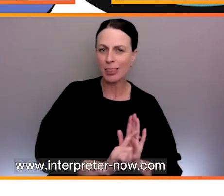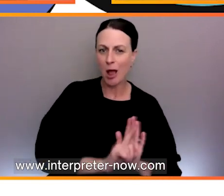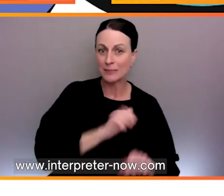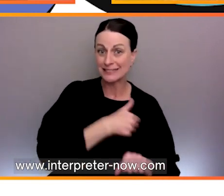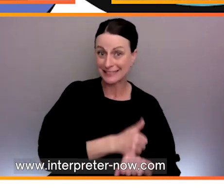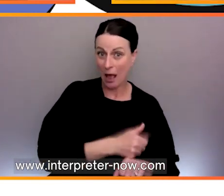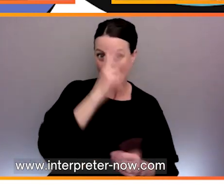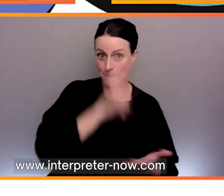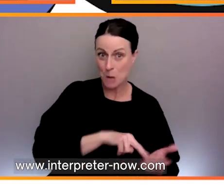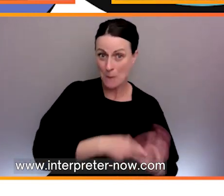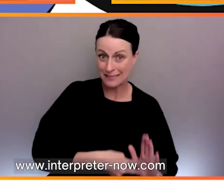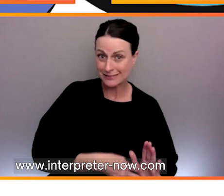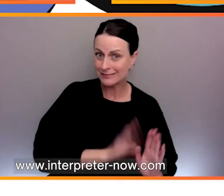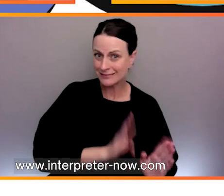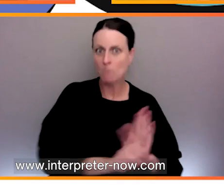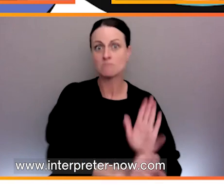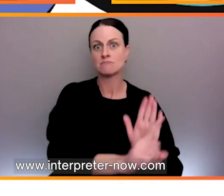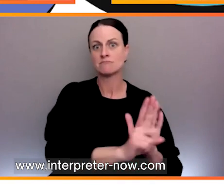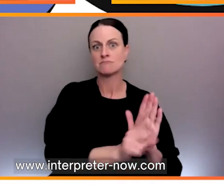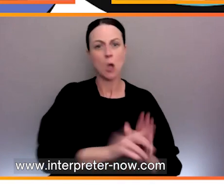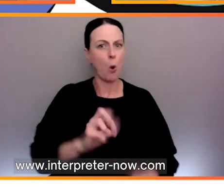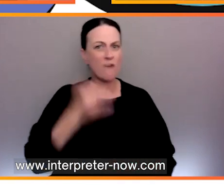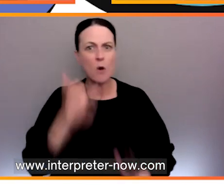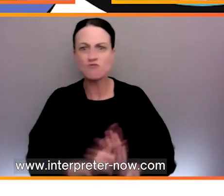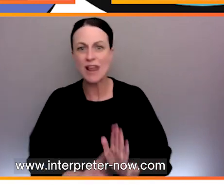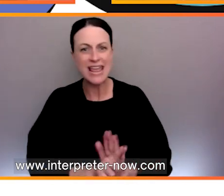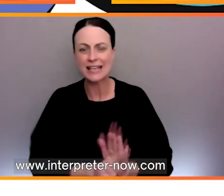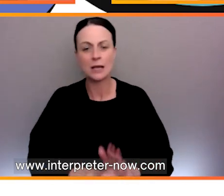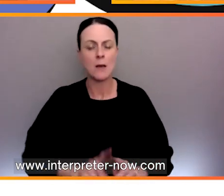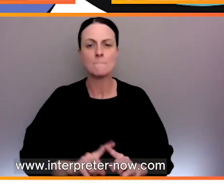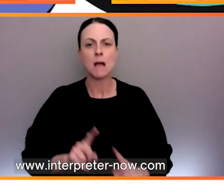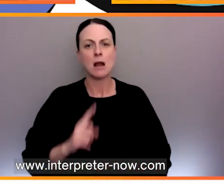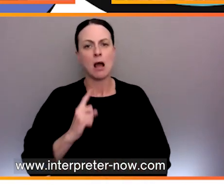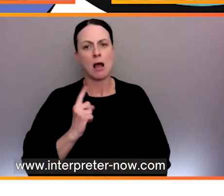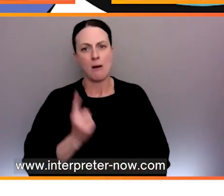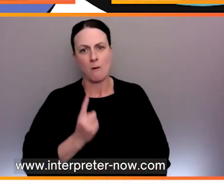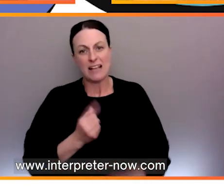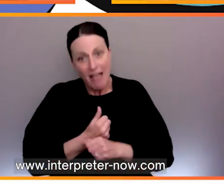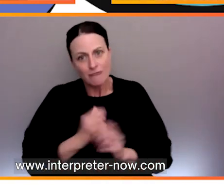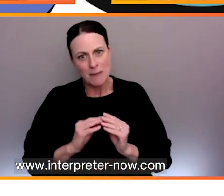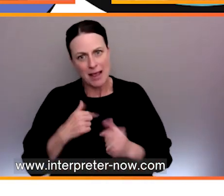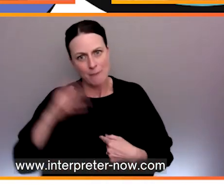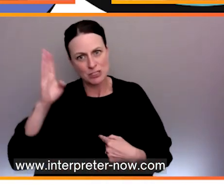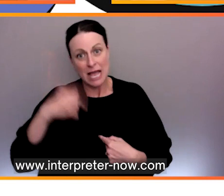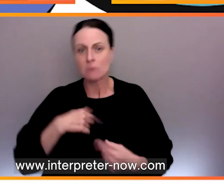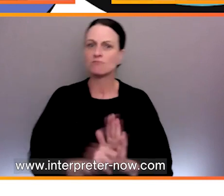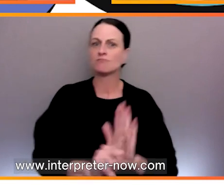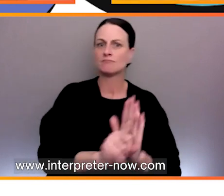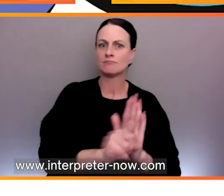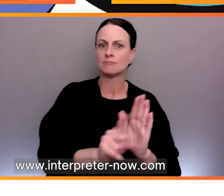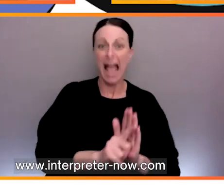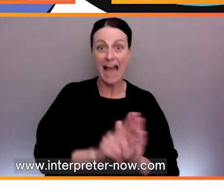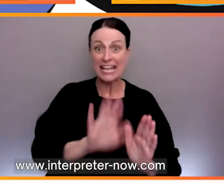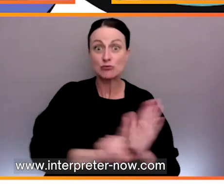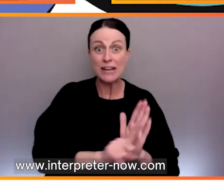any quadrant. And so it's hard. It's really hard to know what is coming at you. But I think what I